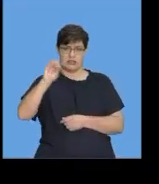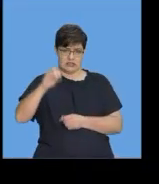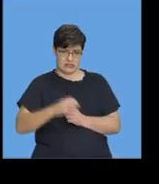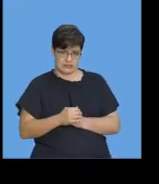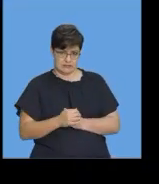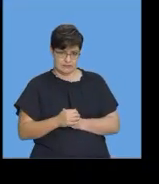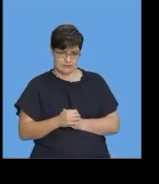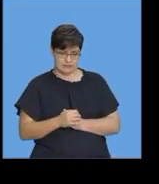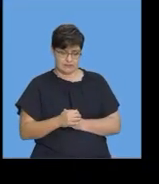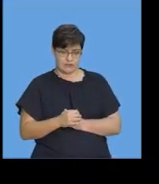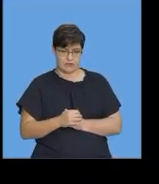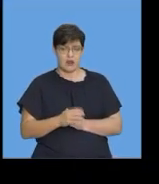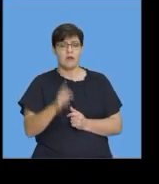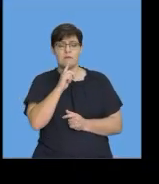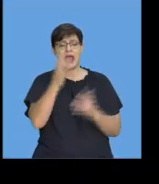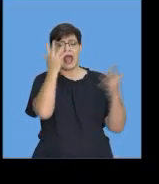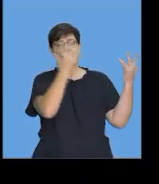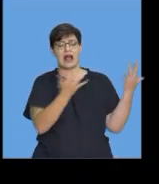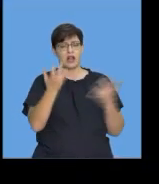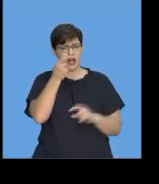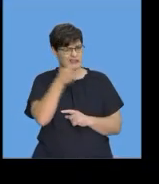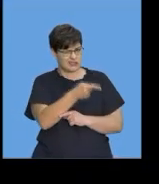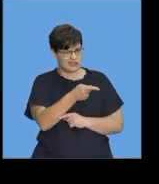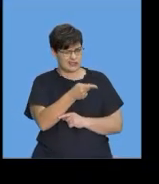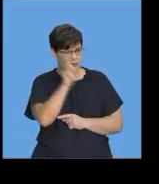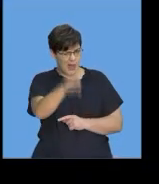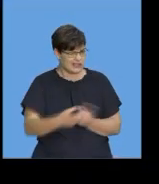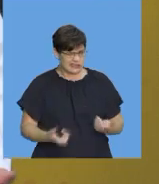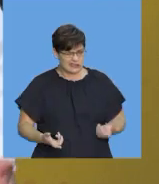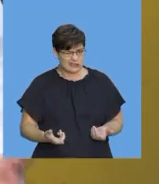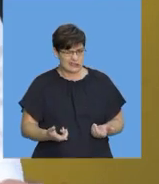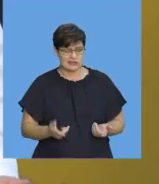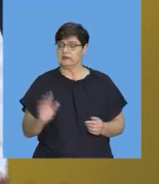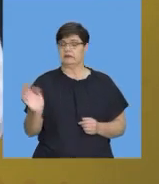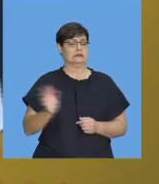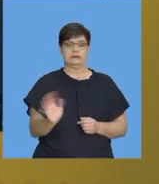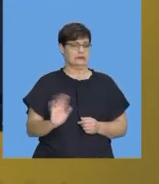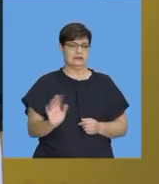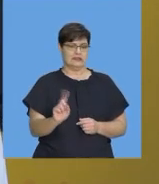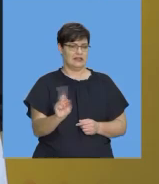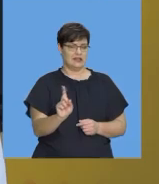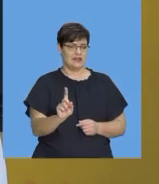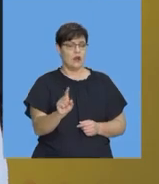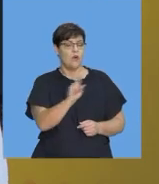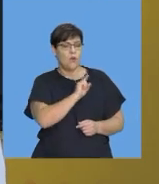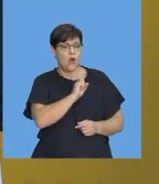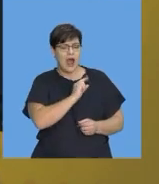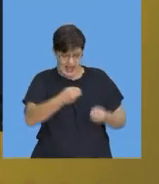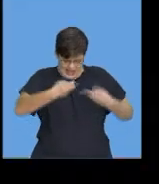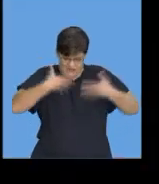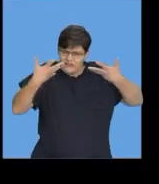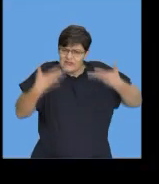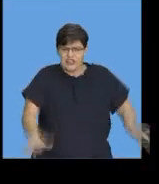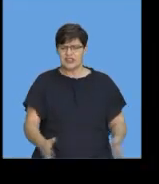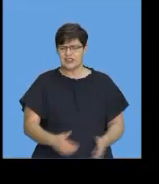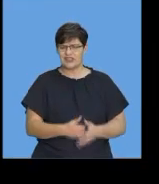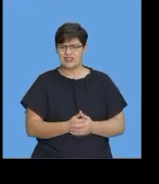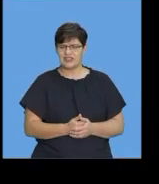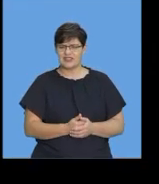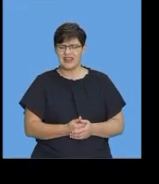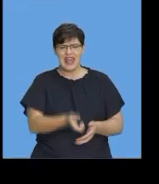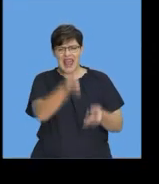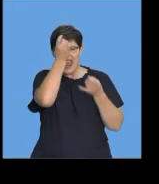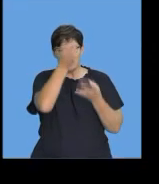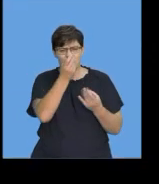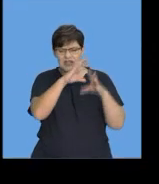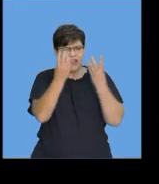Do you go and do a calculation for that one there? Certainly not. Why? It's given to you. All that information is